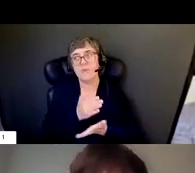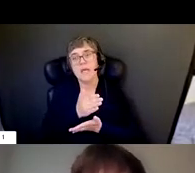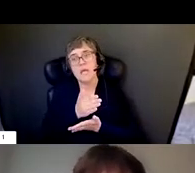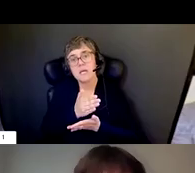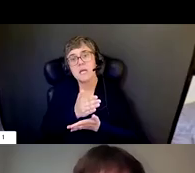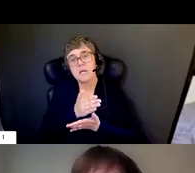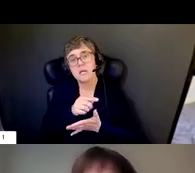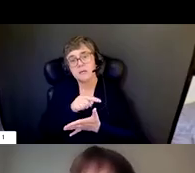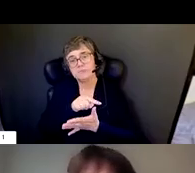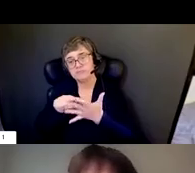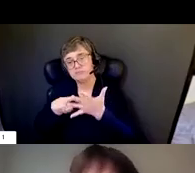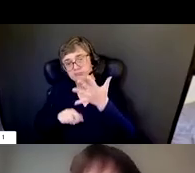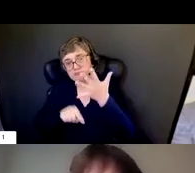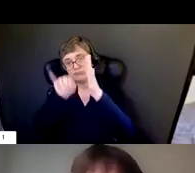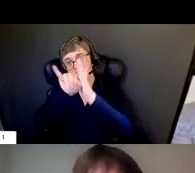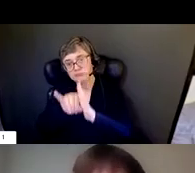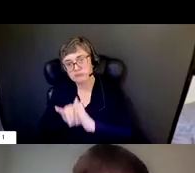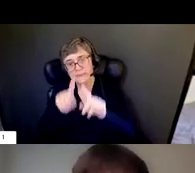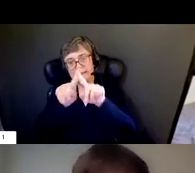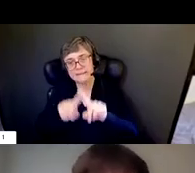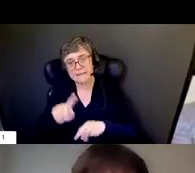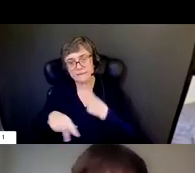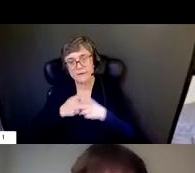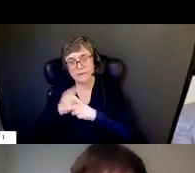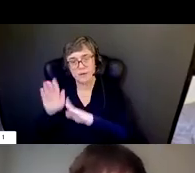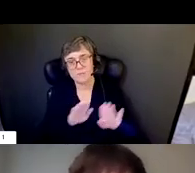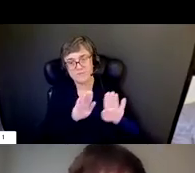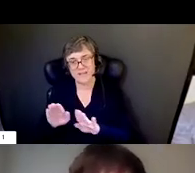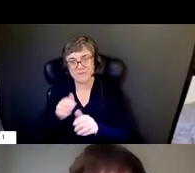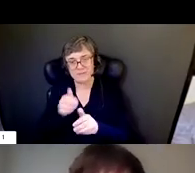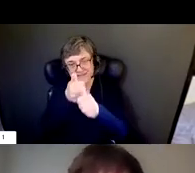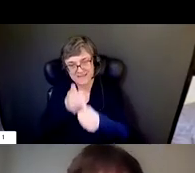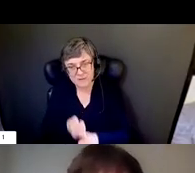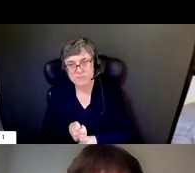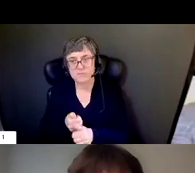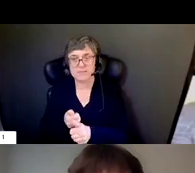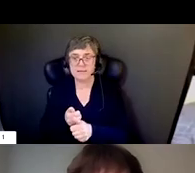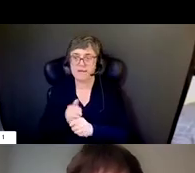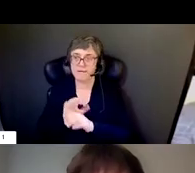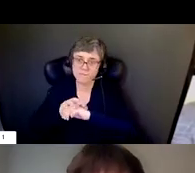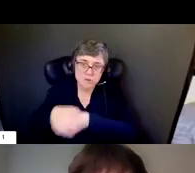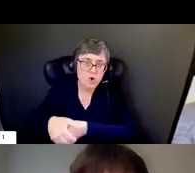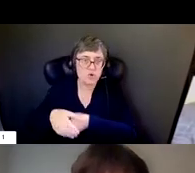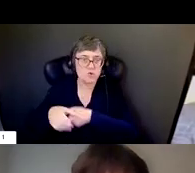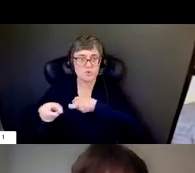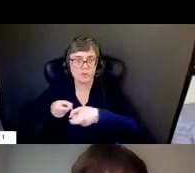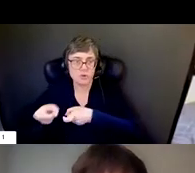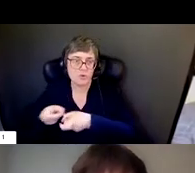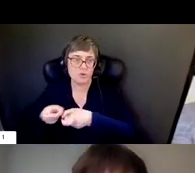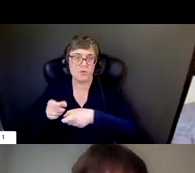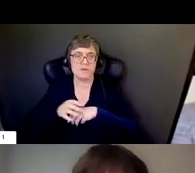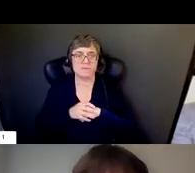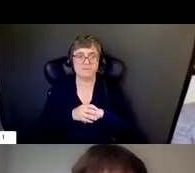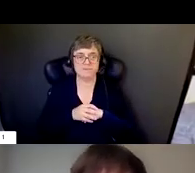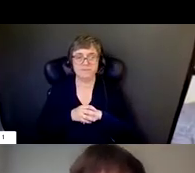controlling, together with this broad category of any other conduct that, in all the